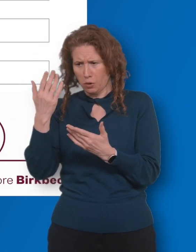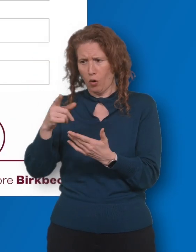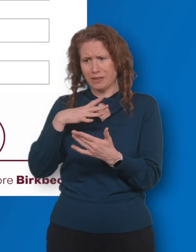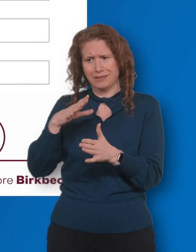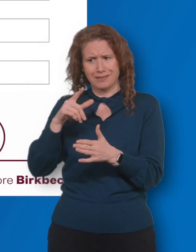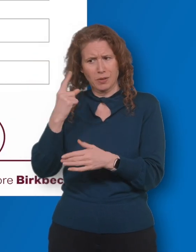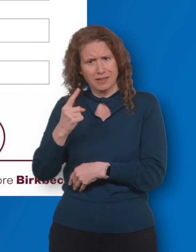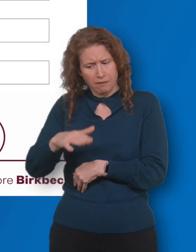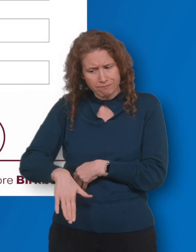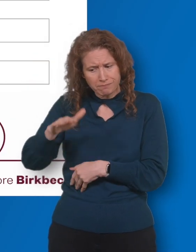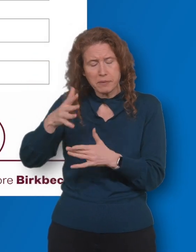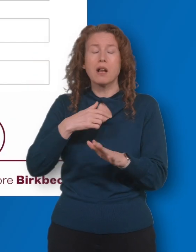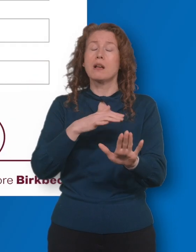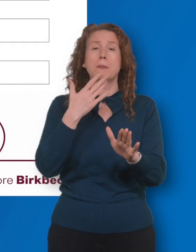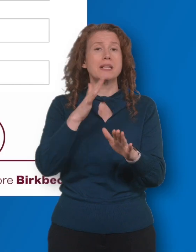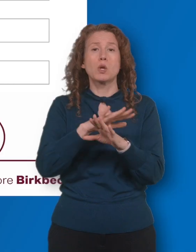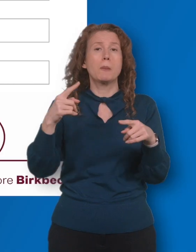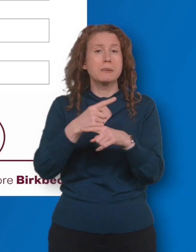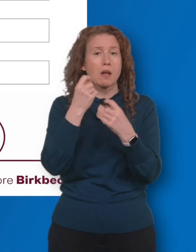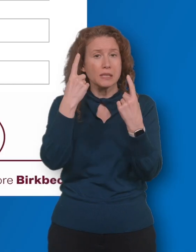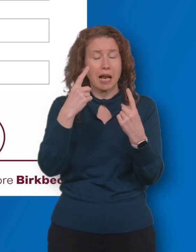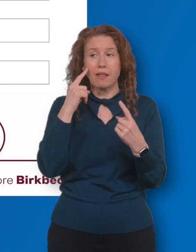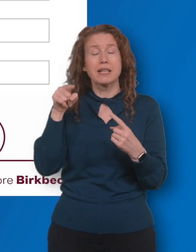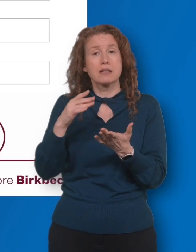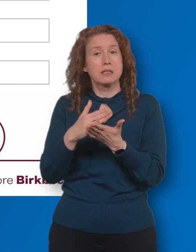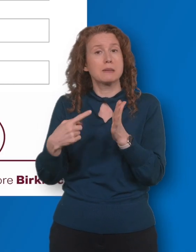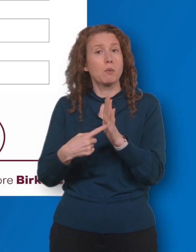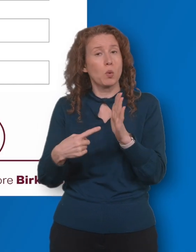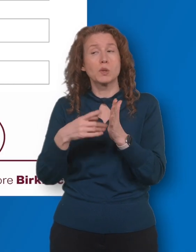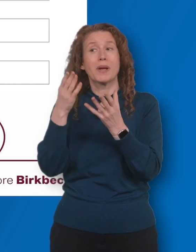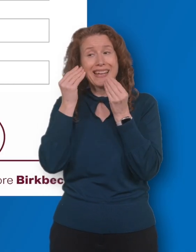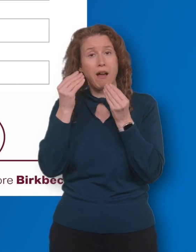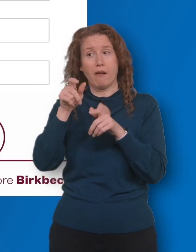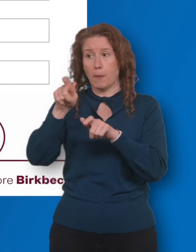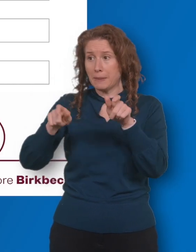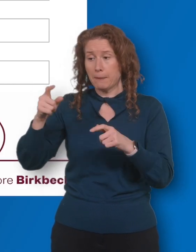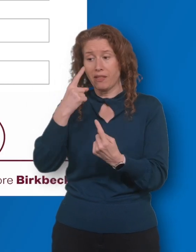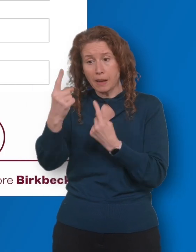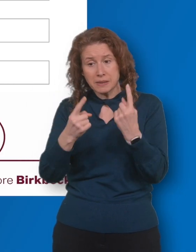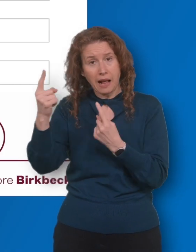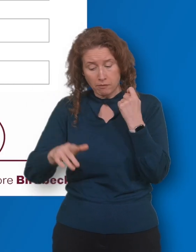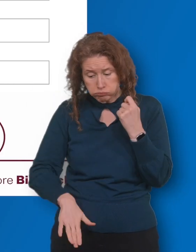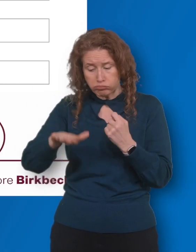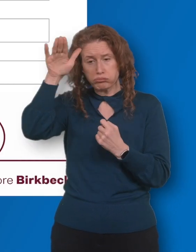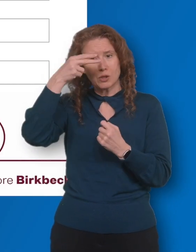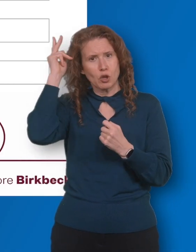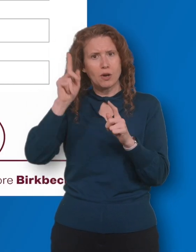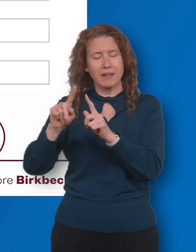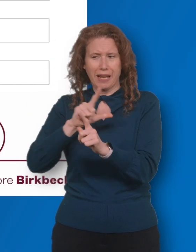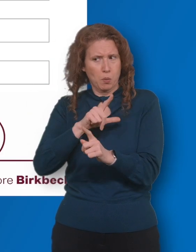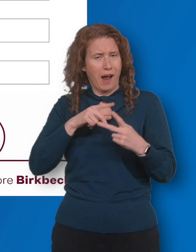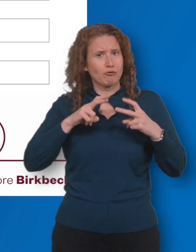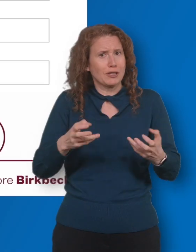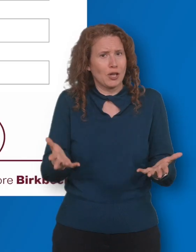please don't get me wrong, I think it's incredibly important to hear the voices of lived experience. That's why I do this research.